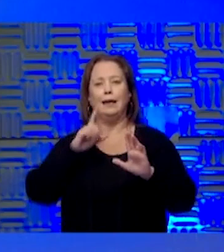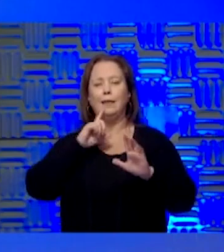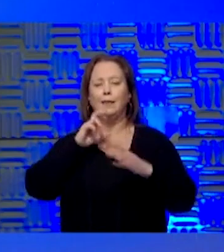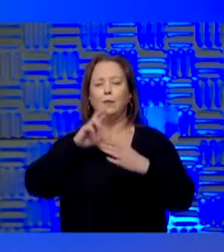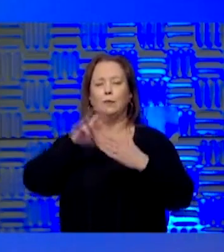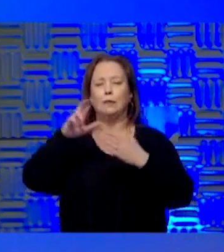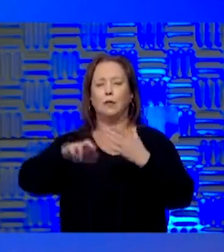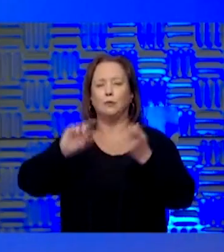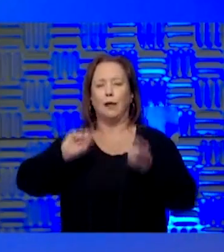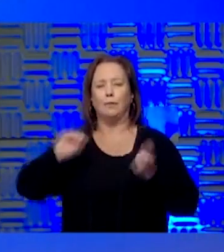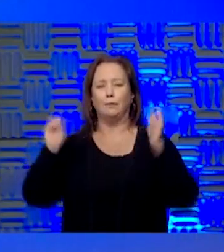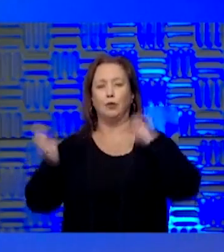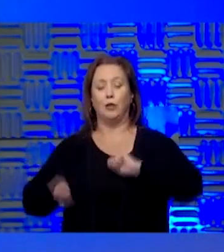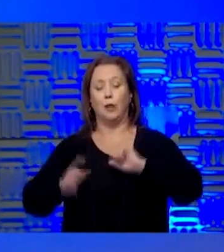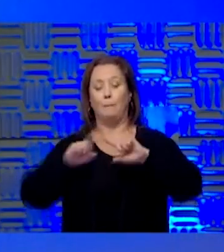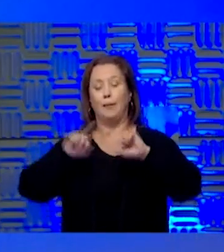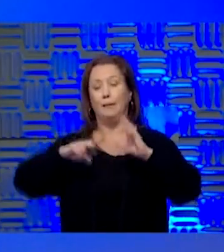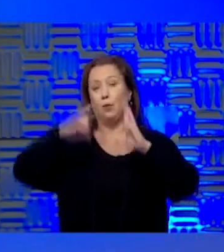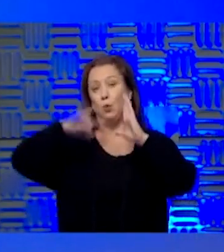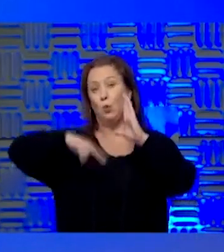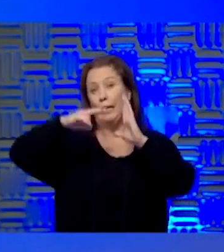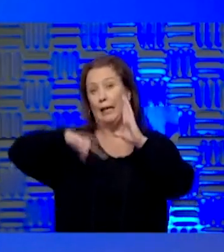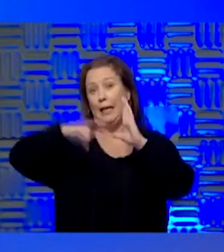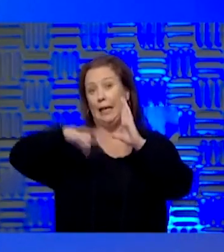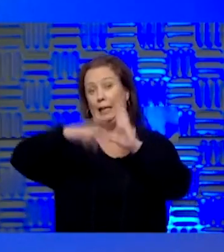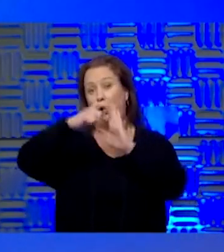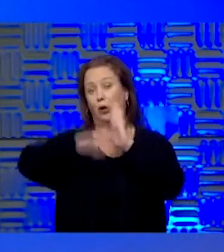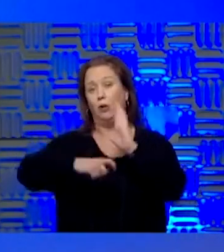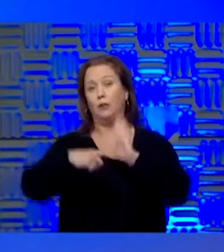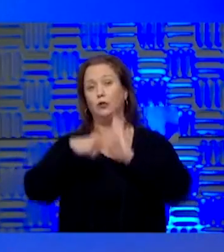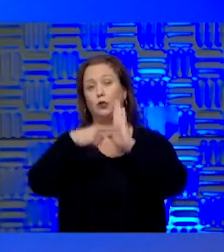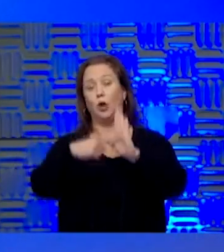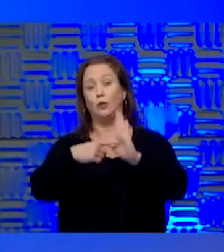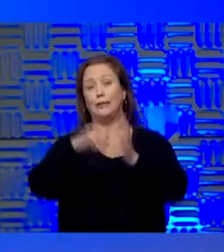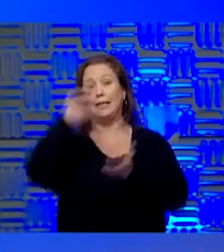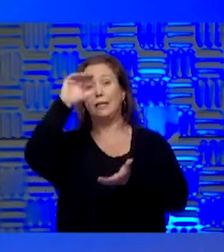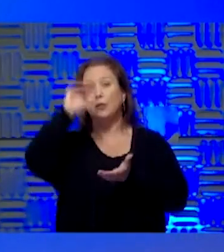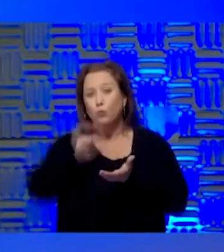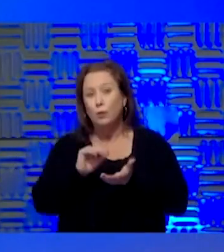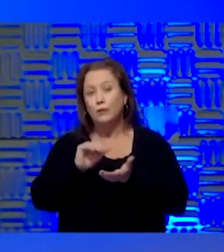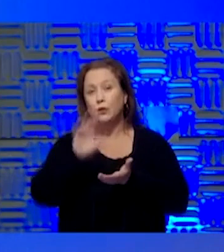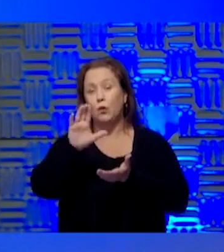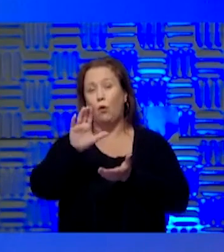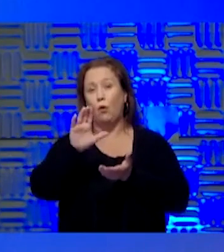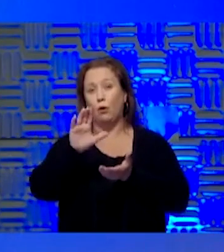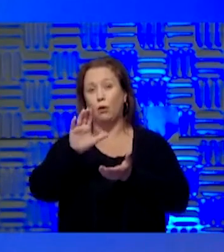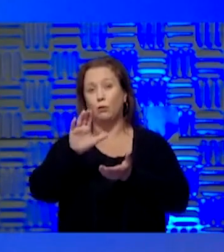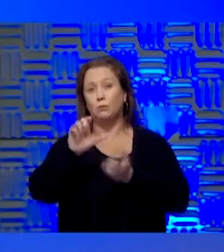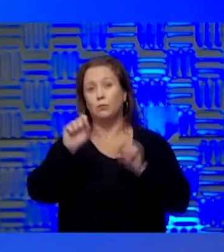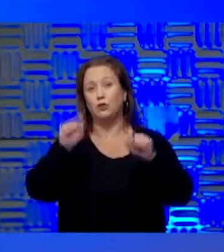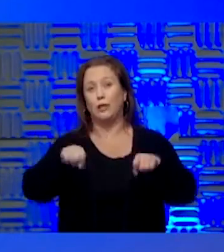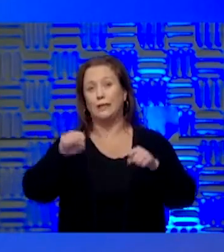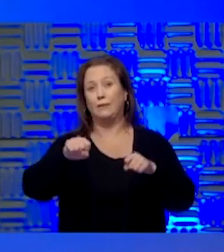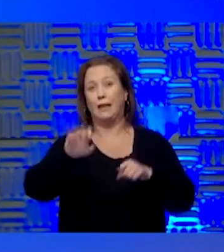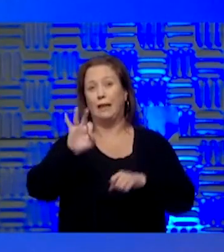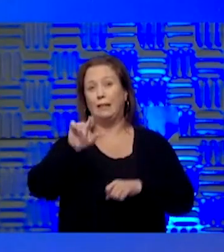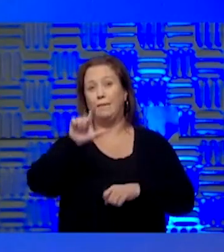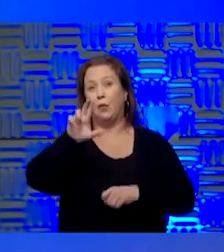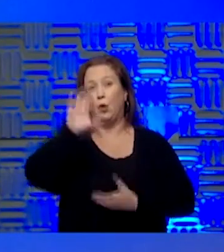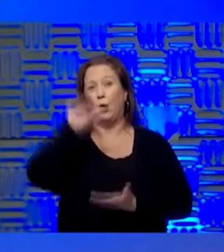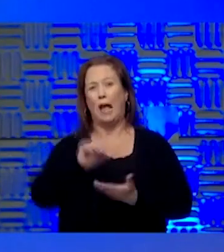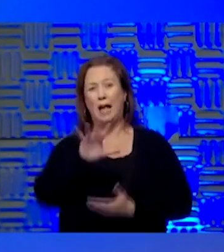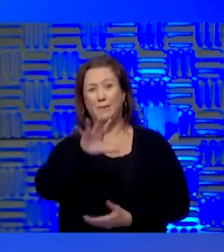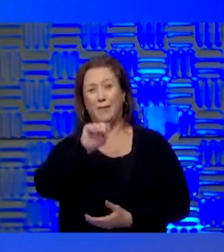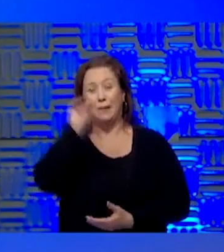results, but if you go in and read that publication, what it shows is that it actually decreases your chance of influenza by 50%.